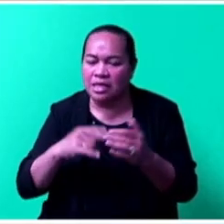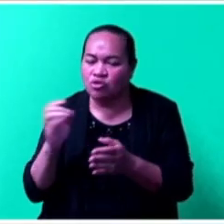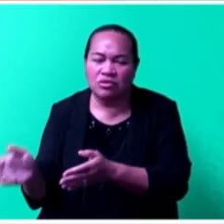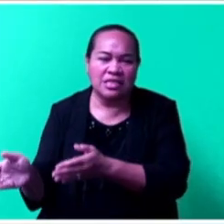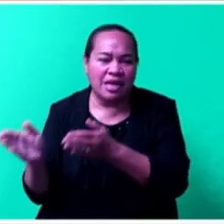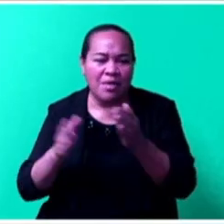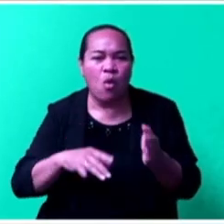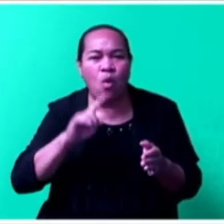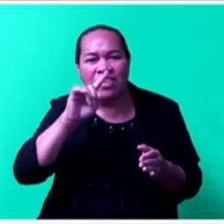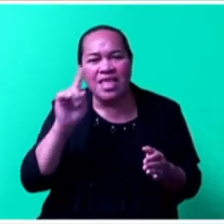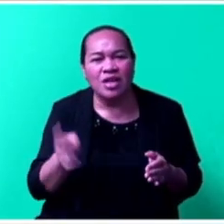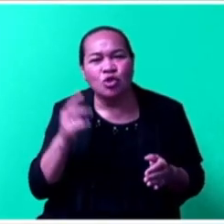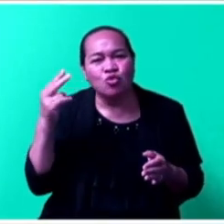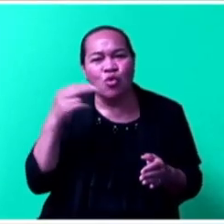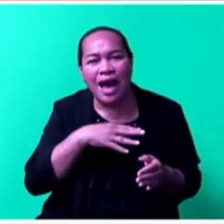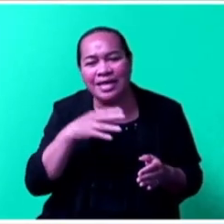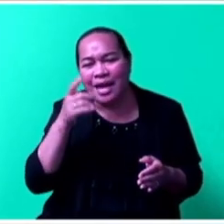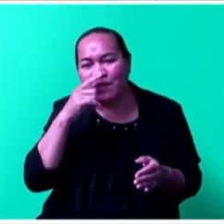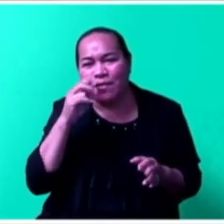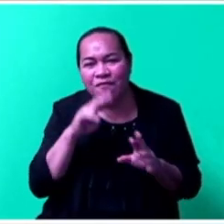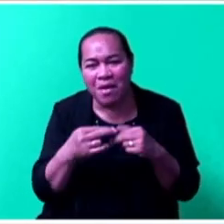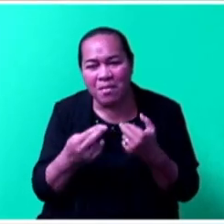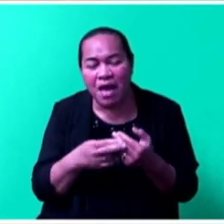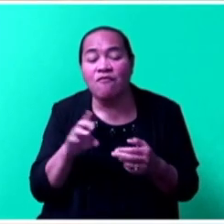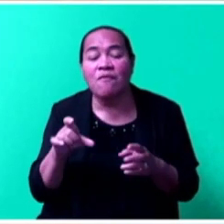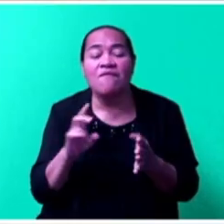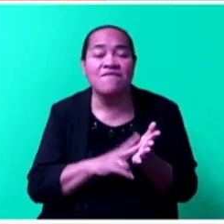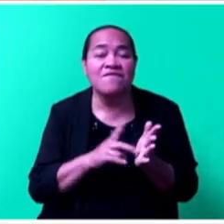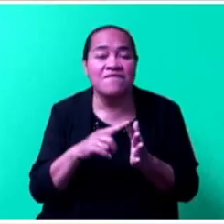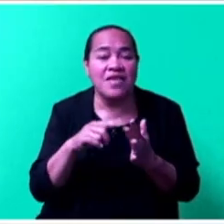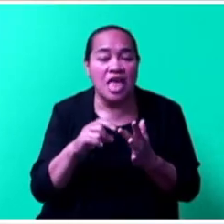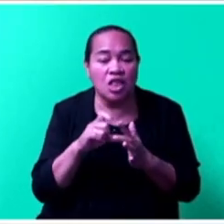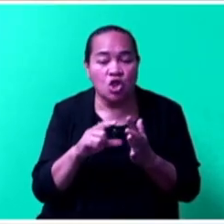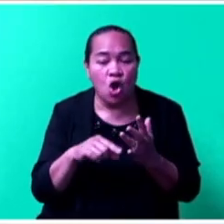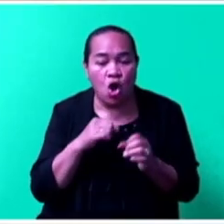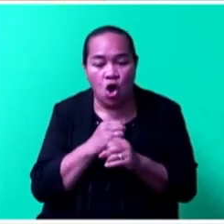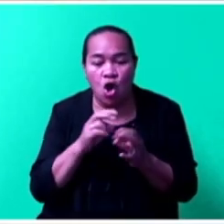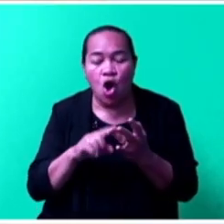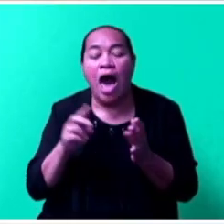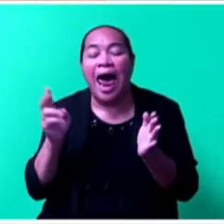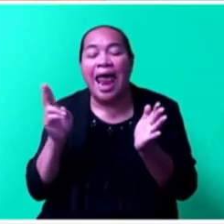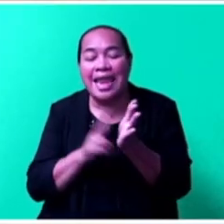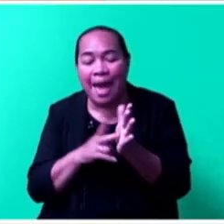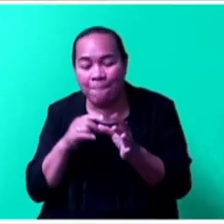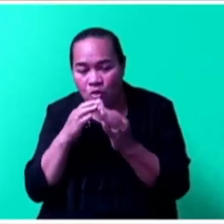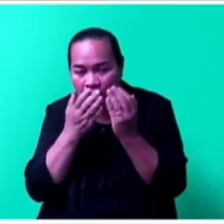of 1,200 households from Waindongo, Nambua